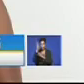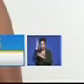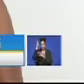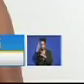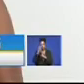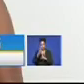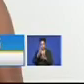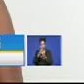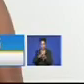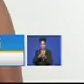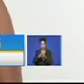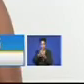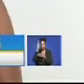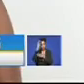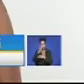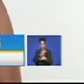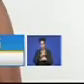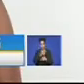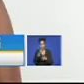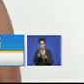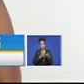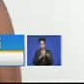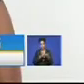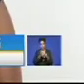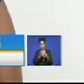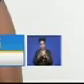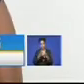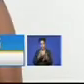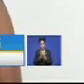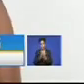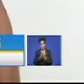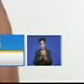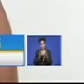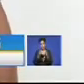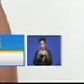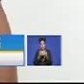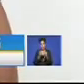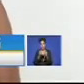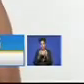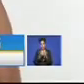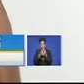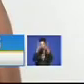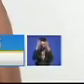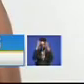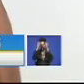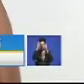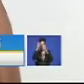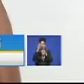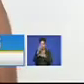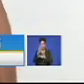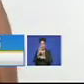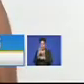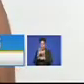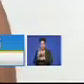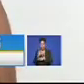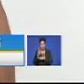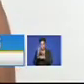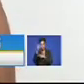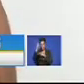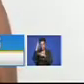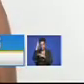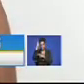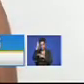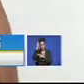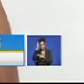Most Honorable Dr. Hubert Minnis described the multilateral meeting between U.S. President Donald Trump and regional leaders on Friday as very